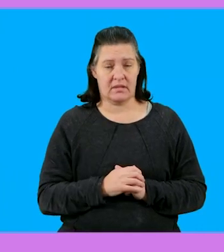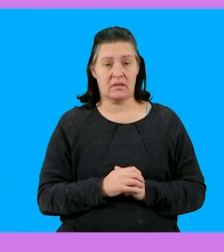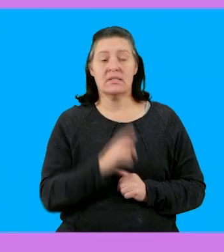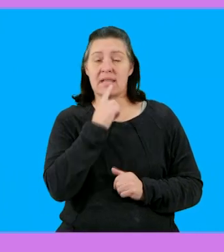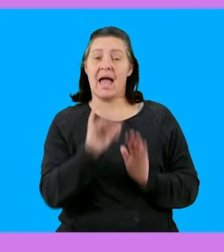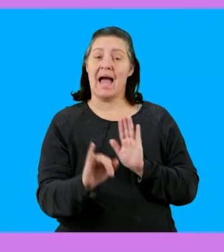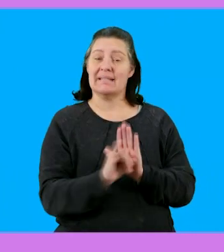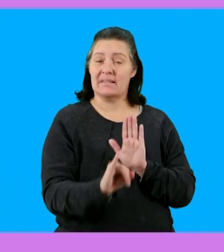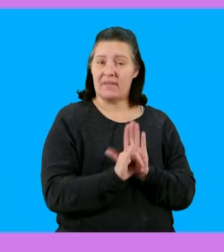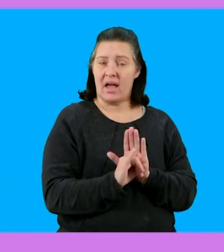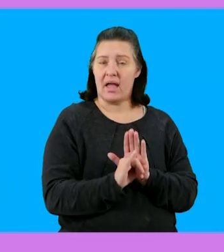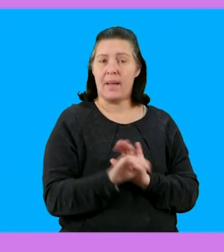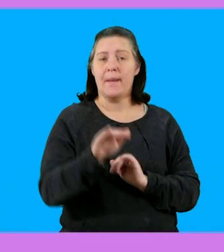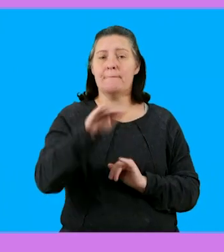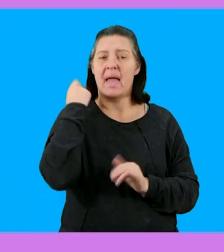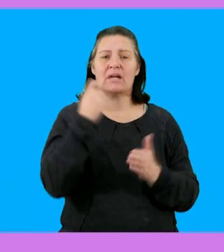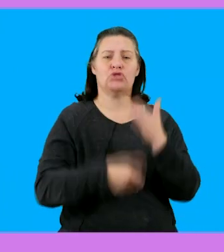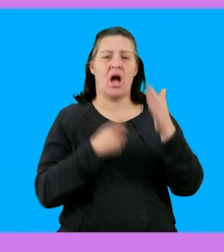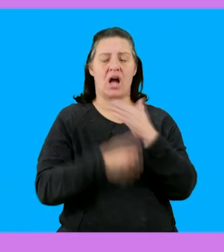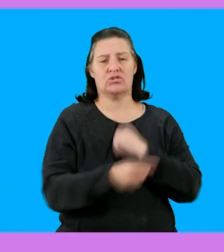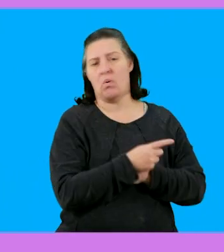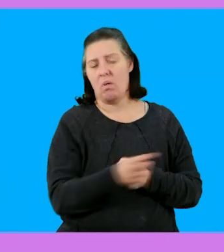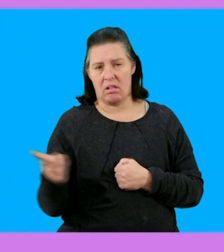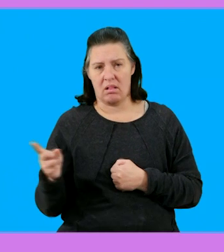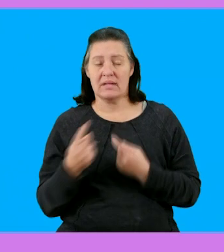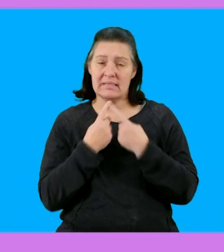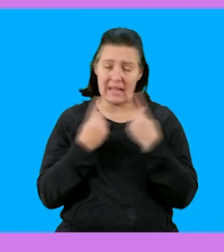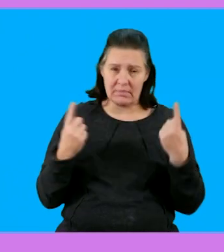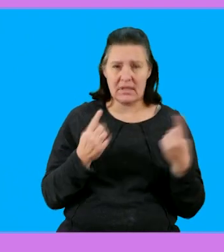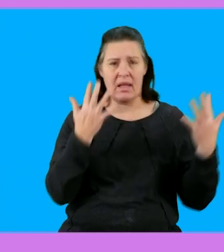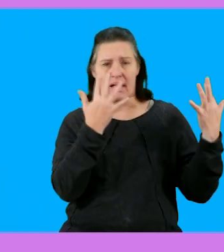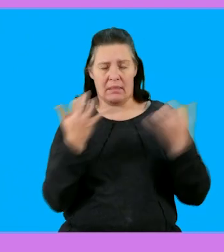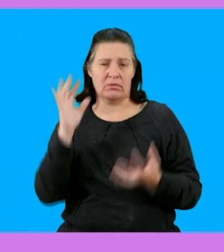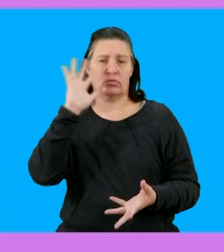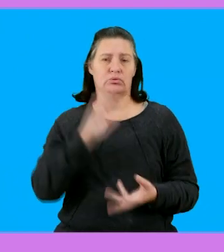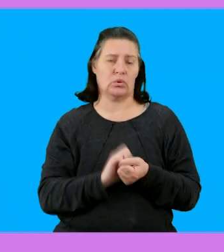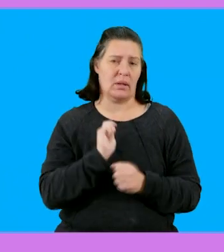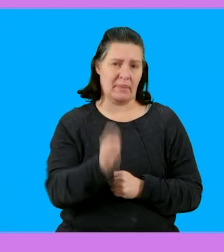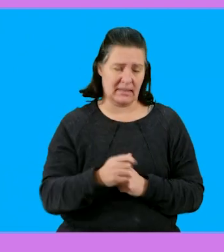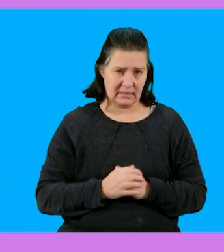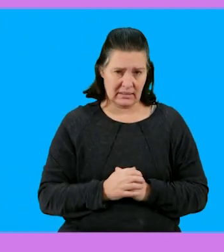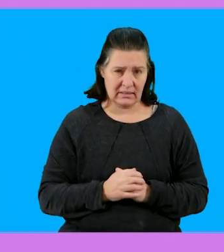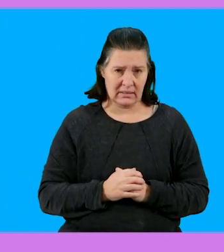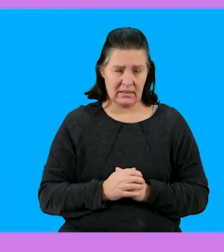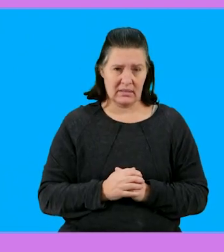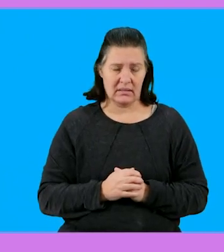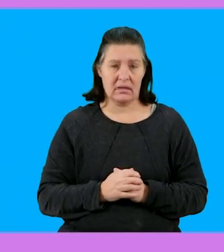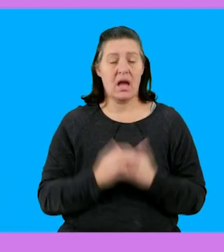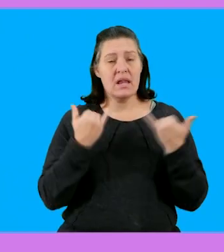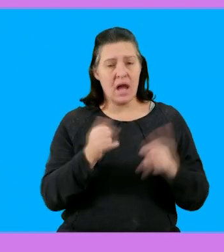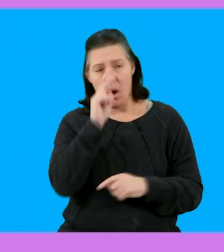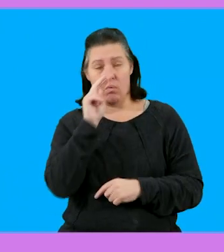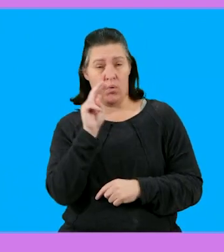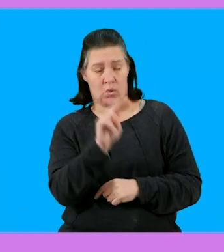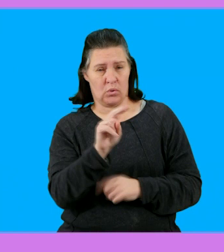It says identify all the bank charges on this statement and calculate the total paid. Right now we have to